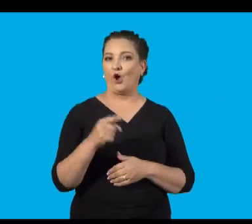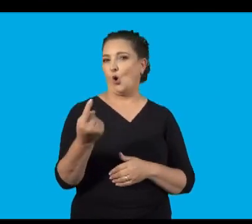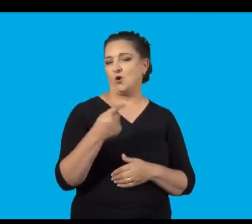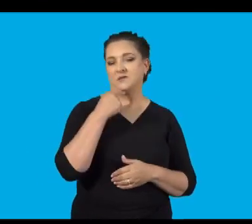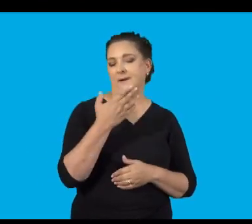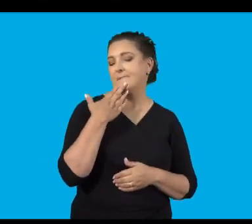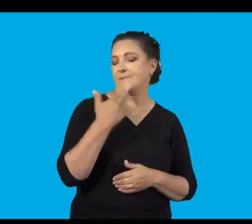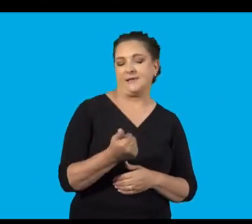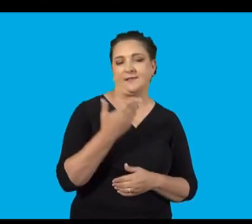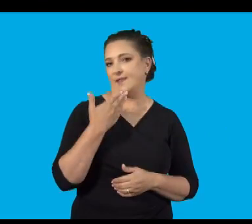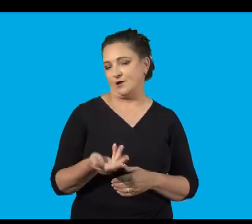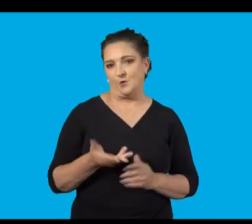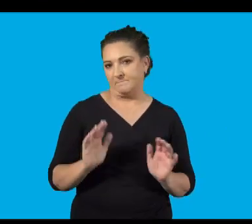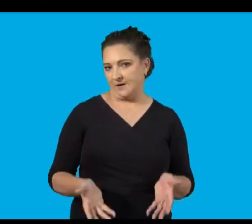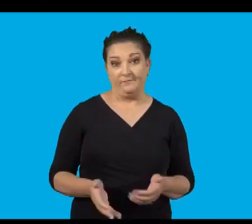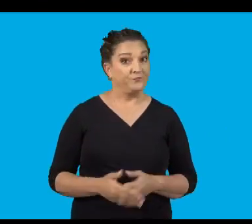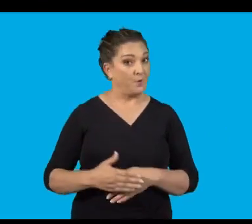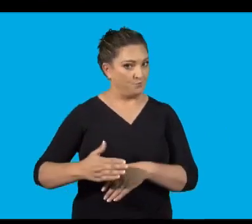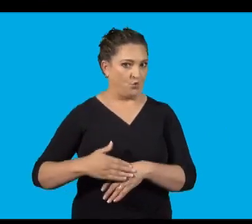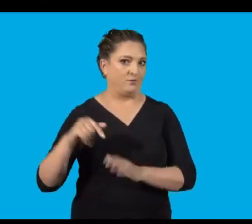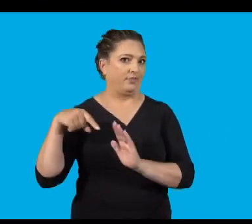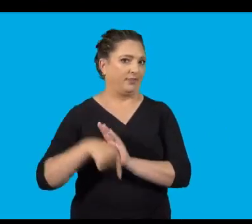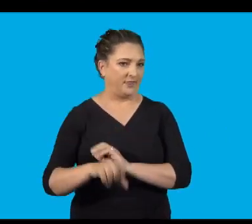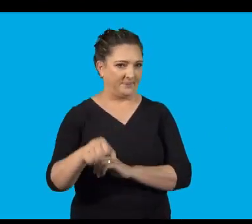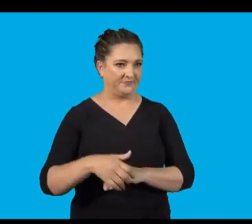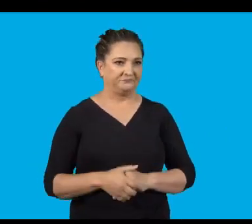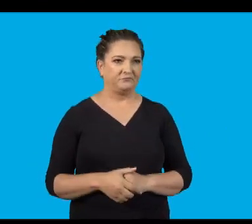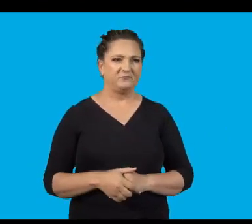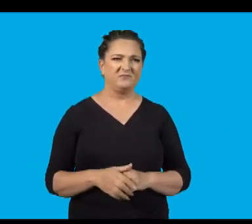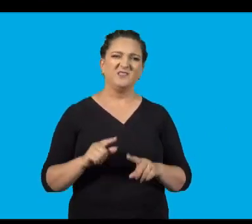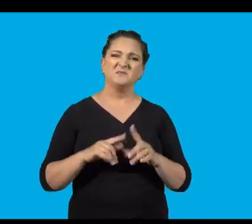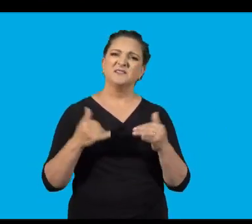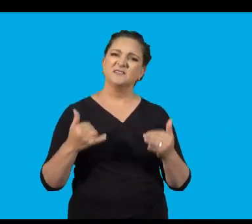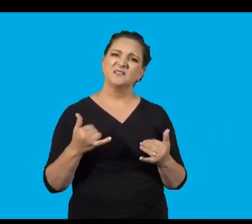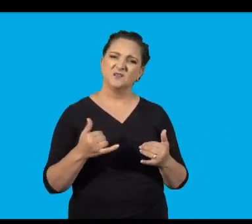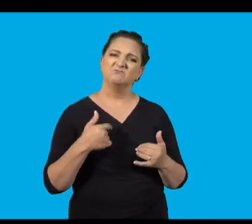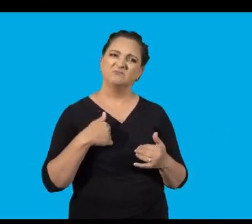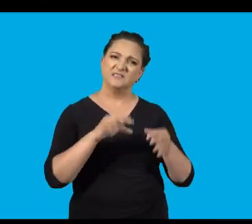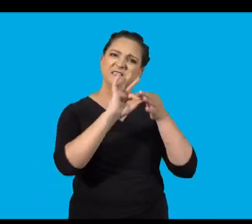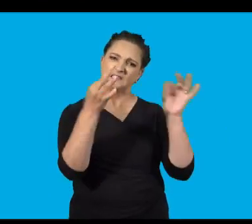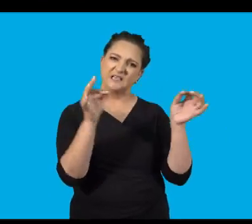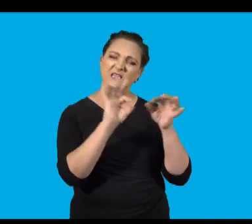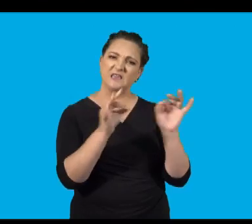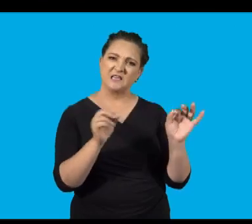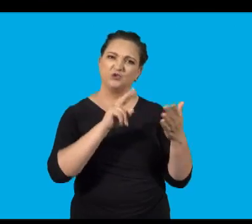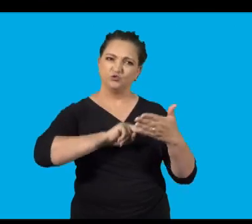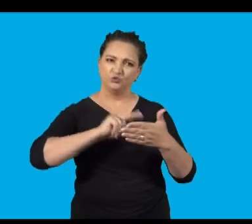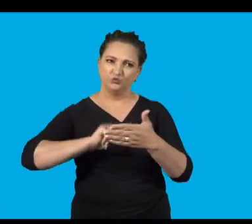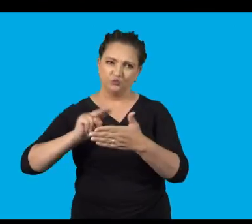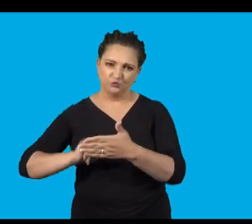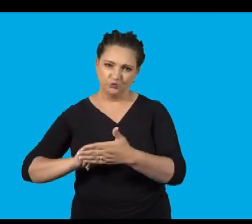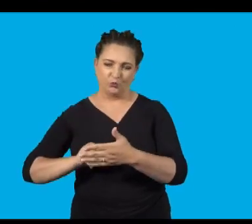than just saying please and thank you. All right. Now, I want you to take note. I'm going to read the